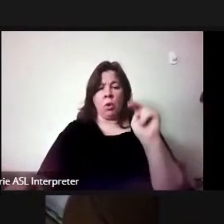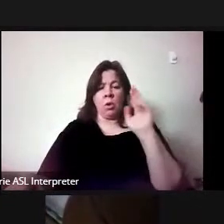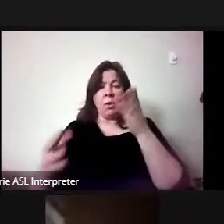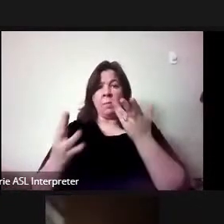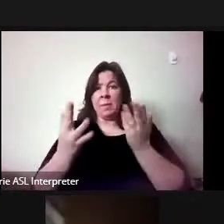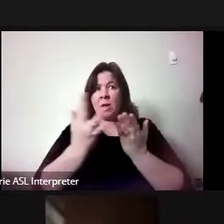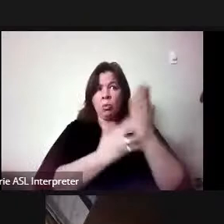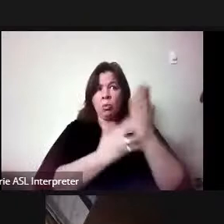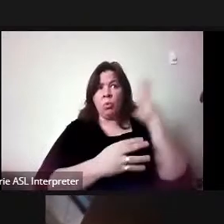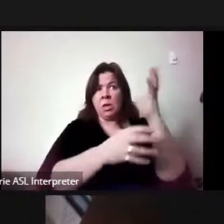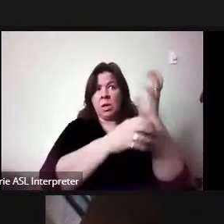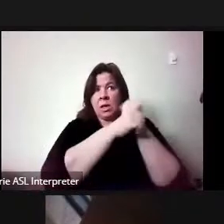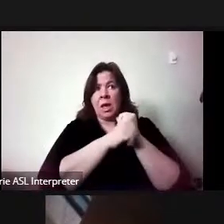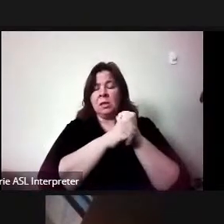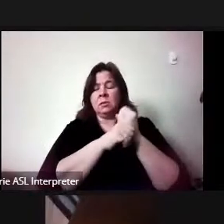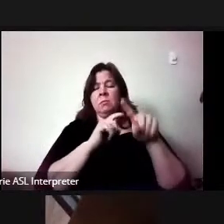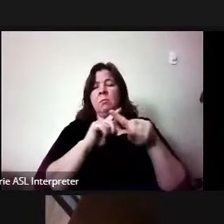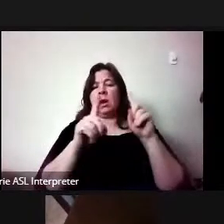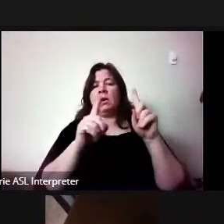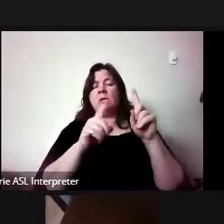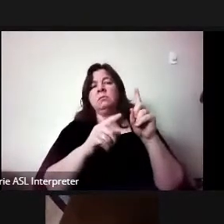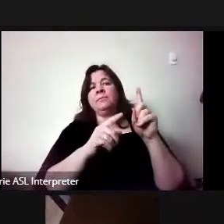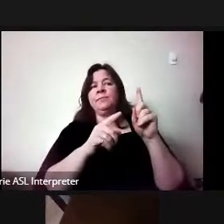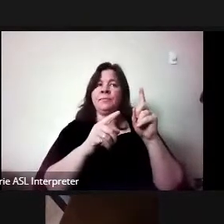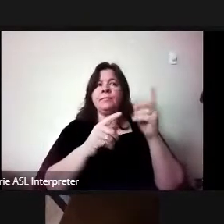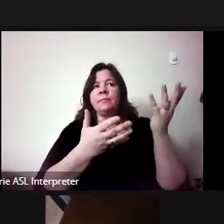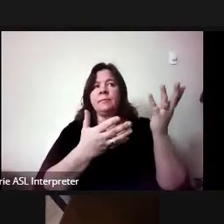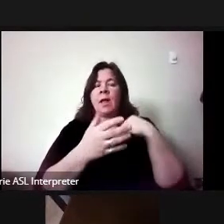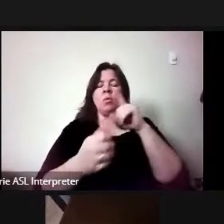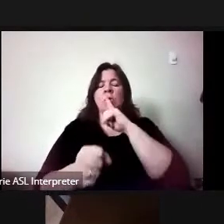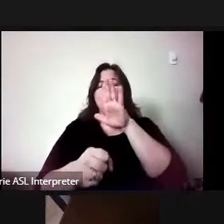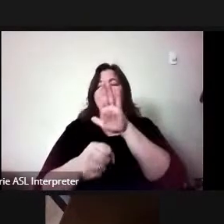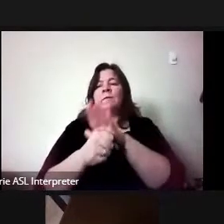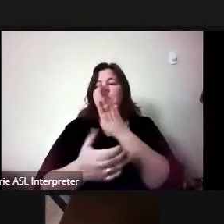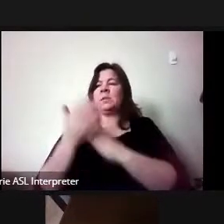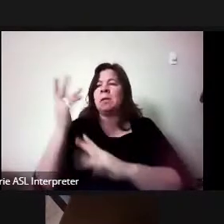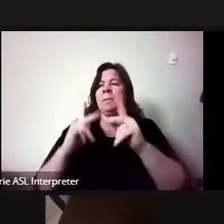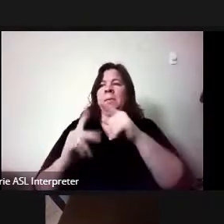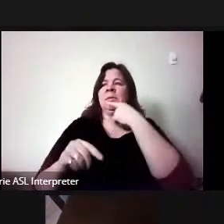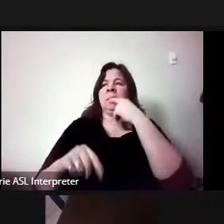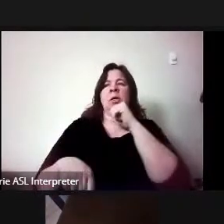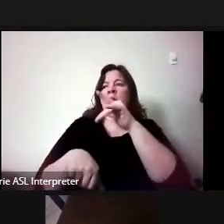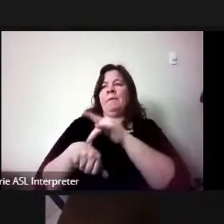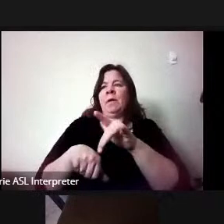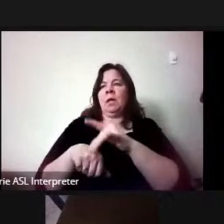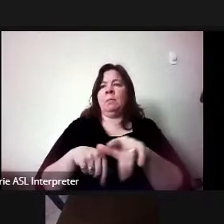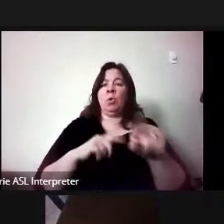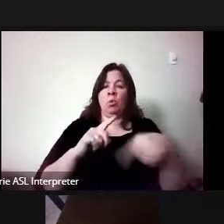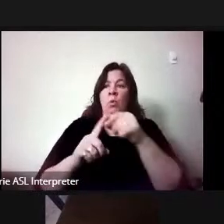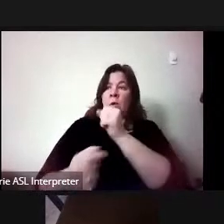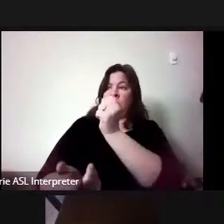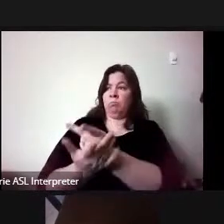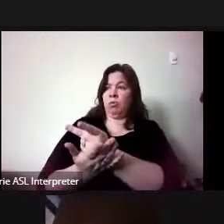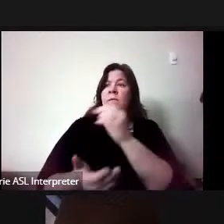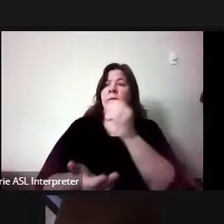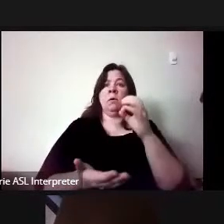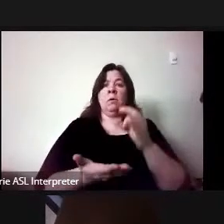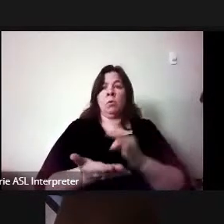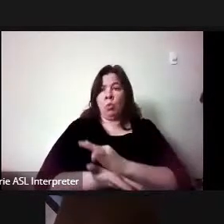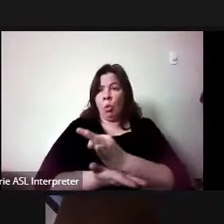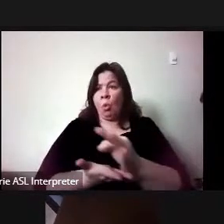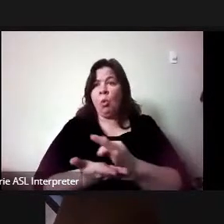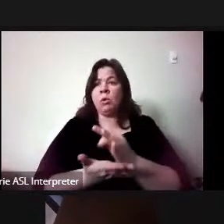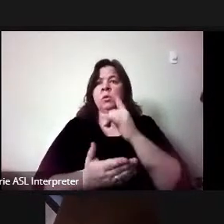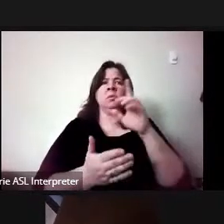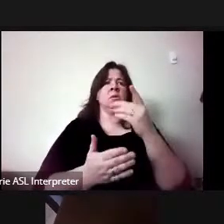them. Okay. Yeah, I just wanted to confirm, because of course you can't check once your account is approved, and somebody, John Louise,